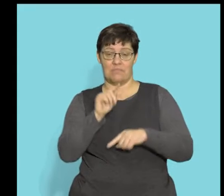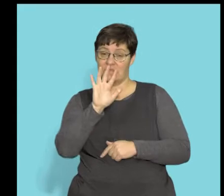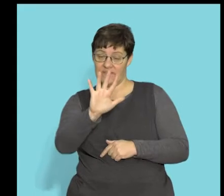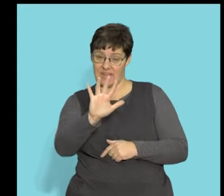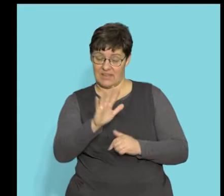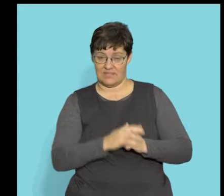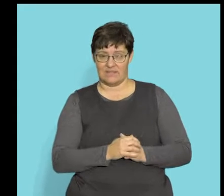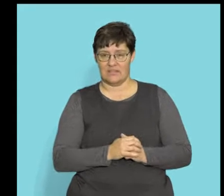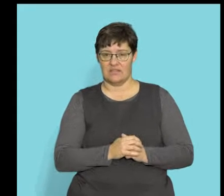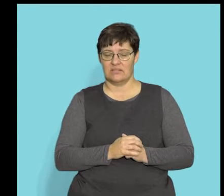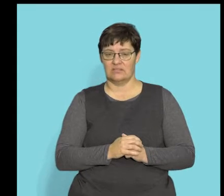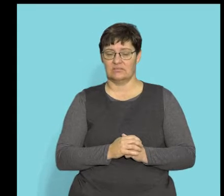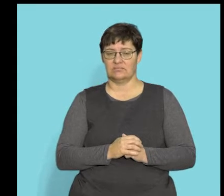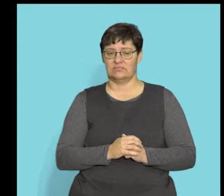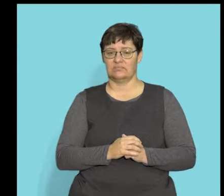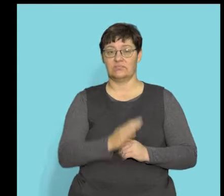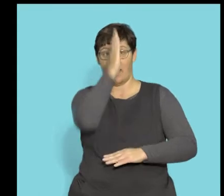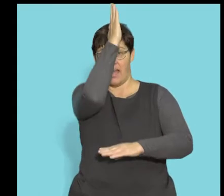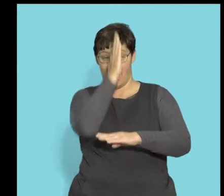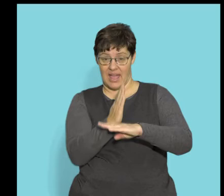5 times 5.